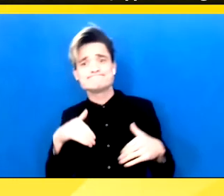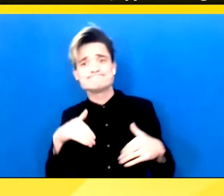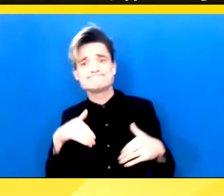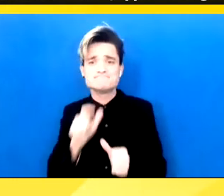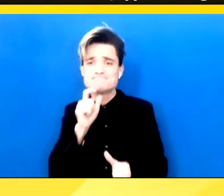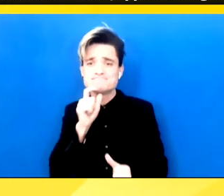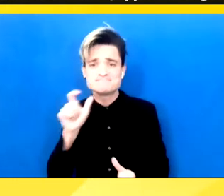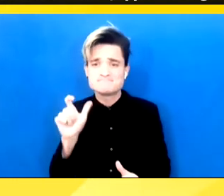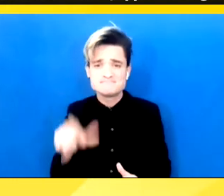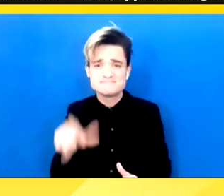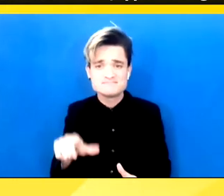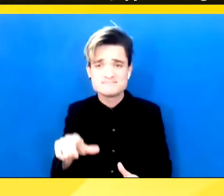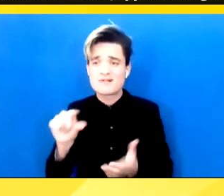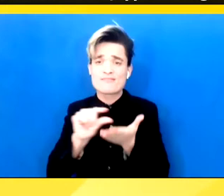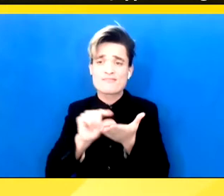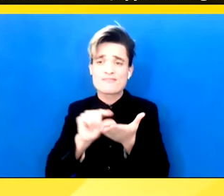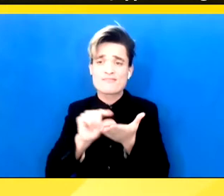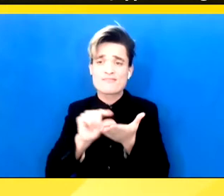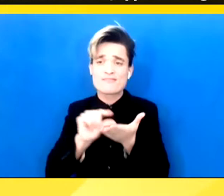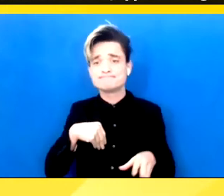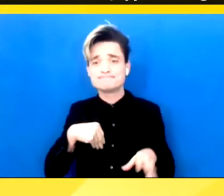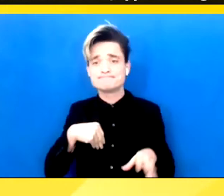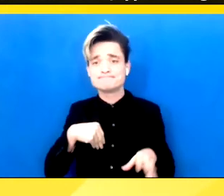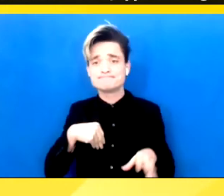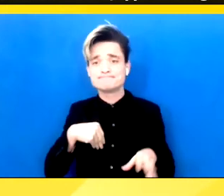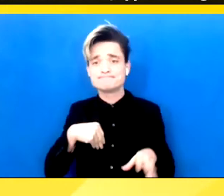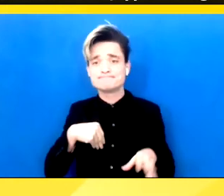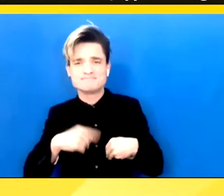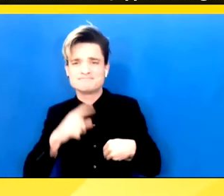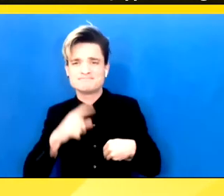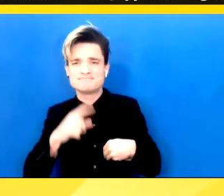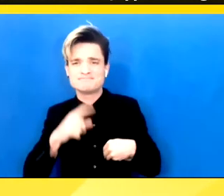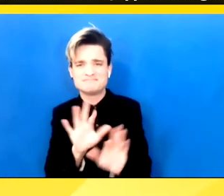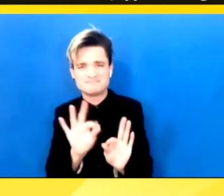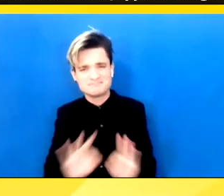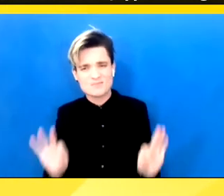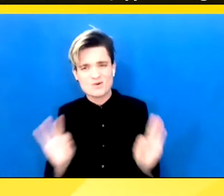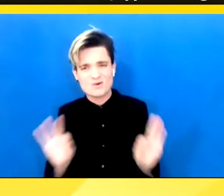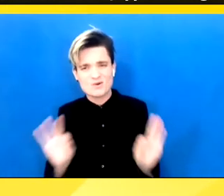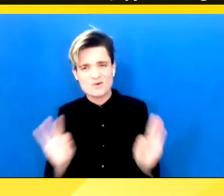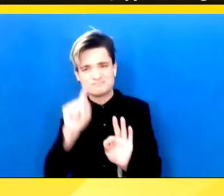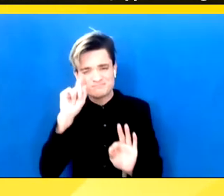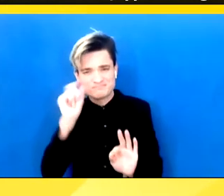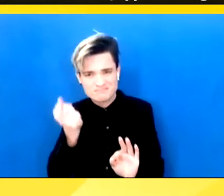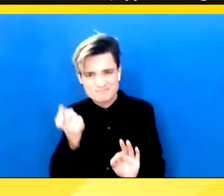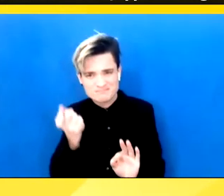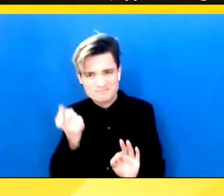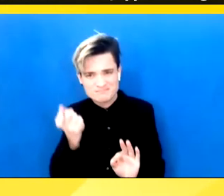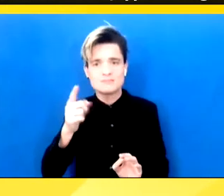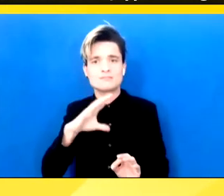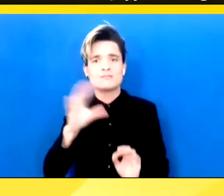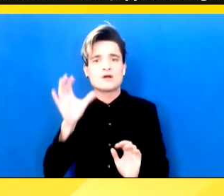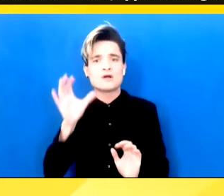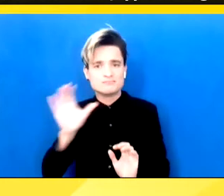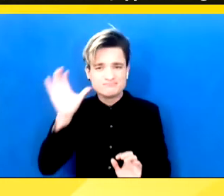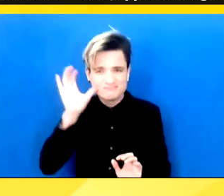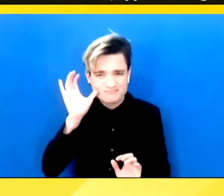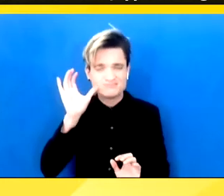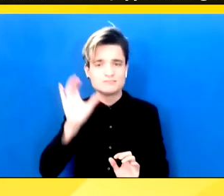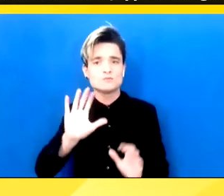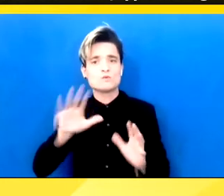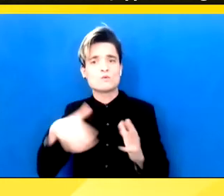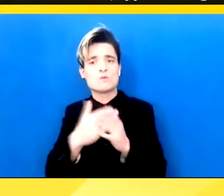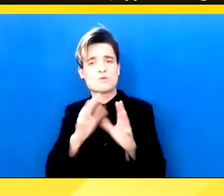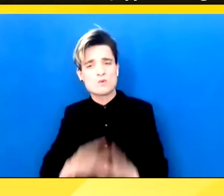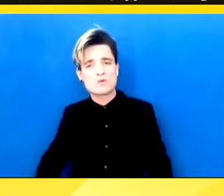understand that they need a seat at the table in order to be heard. The people around the world are also noticing that. They're